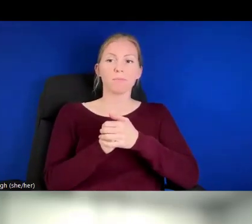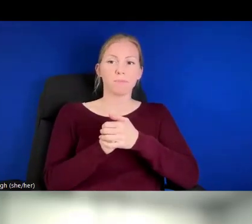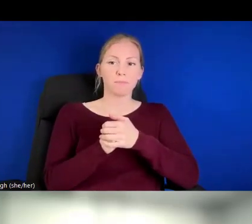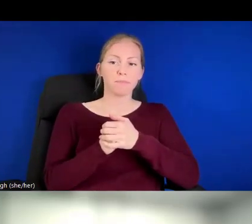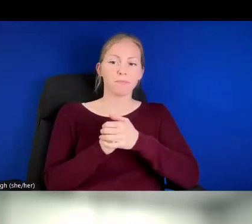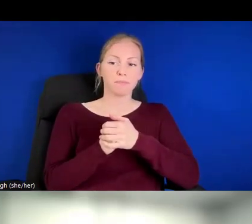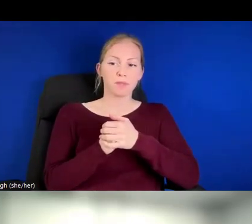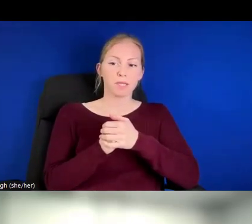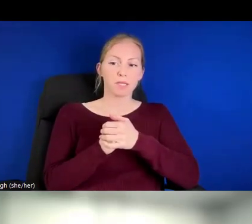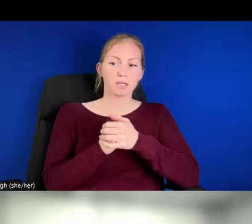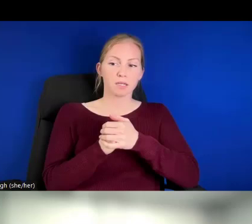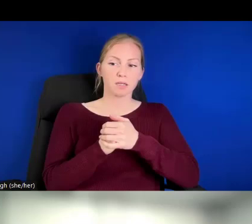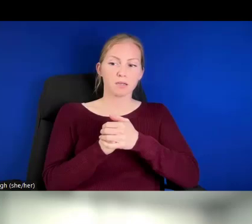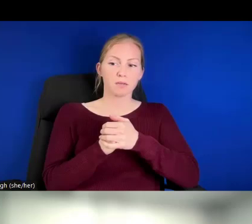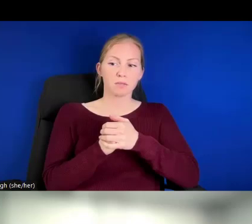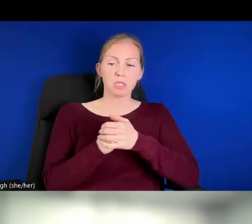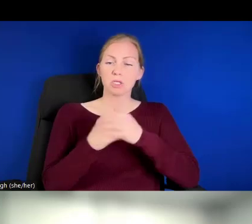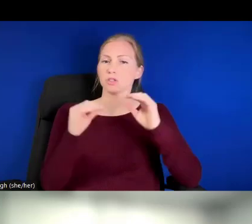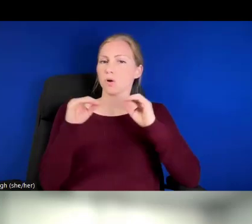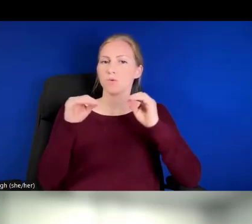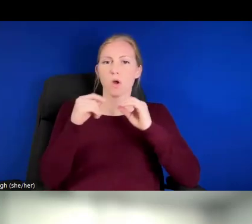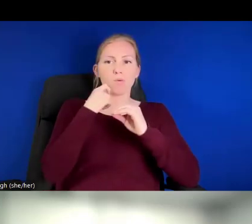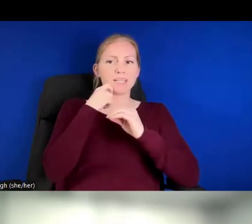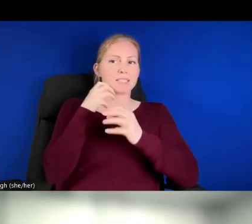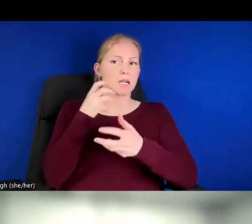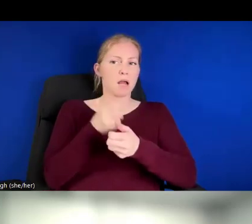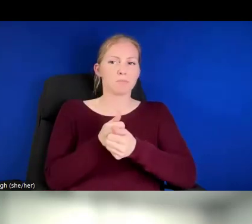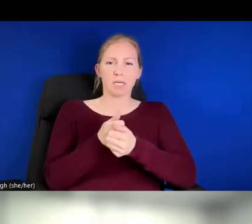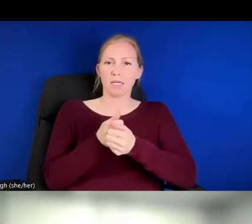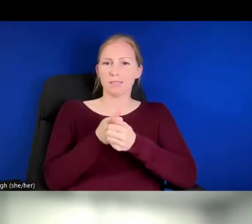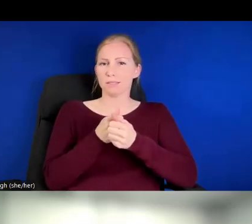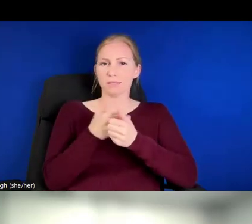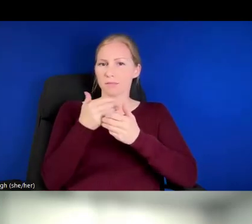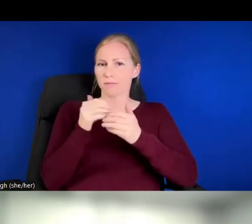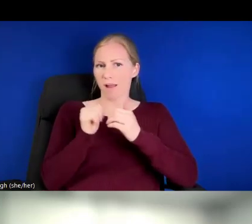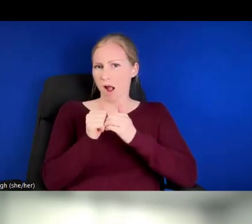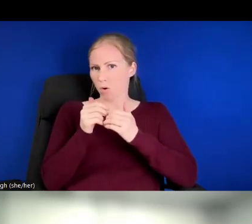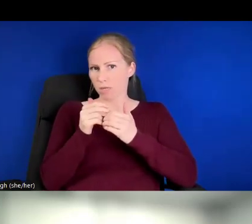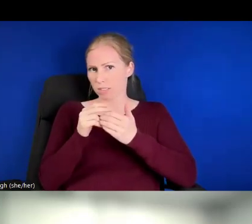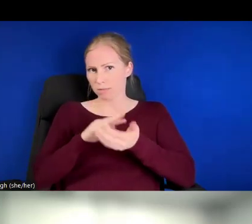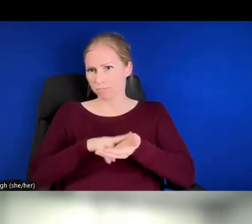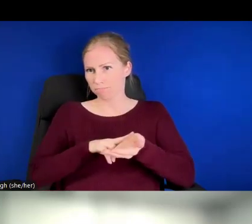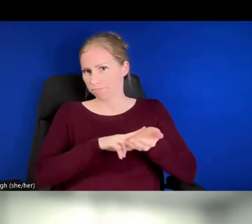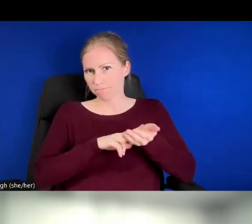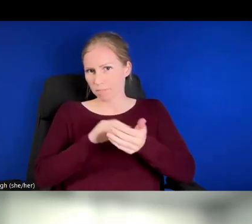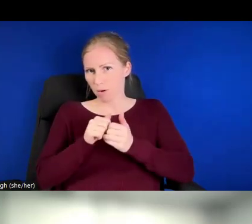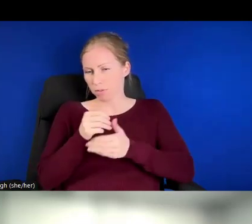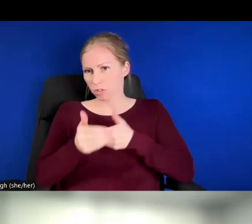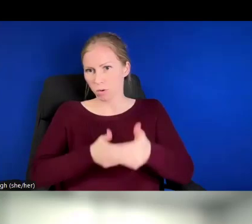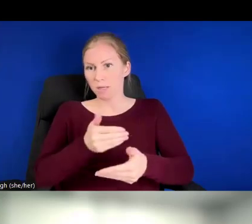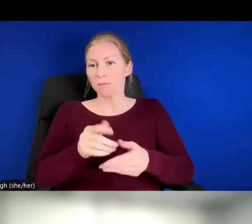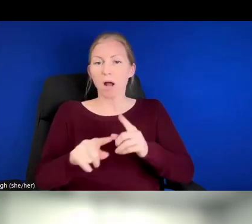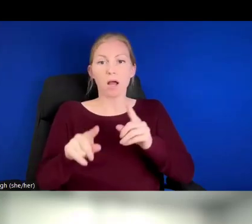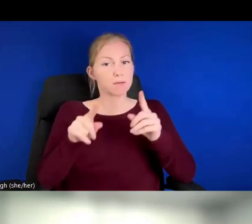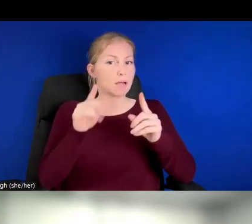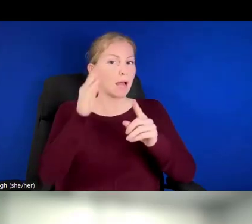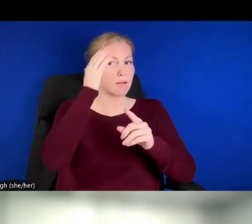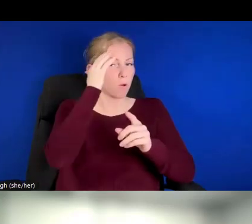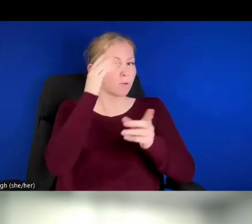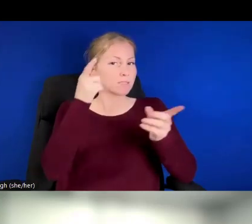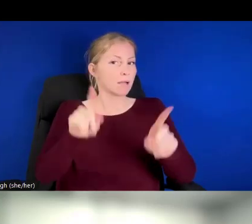And I don't have any recent updates about the progress of that study, but it is underway.